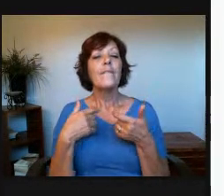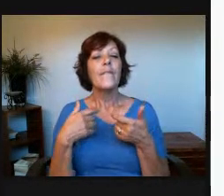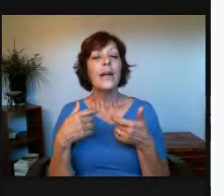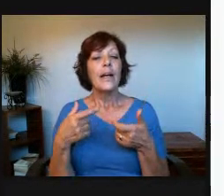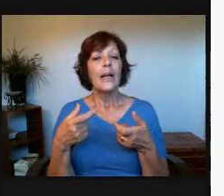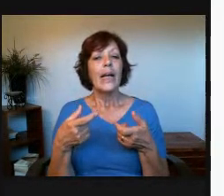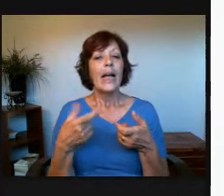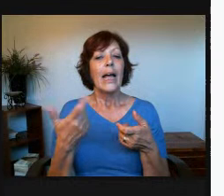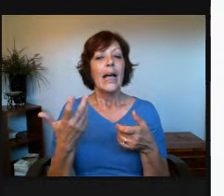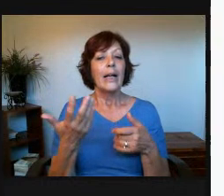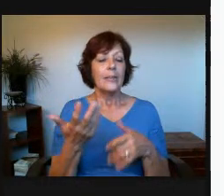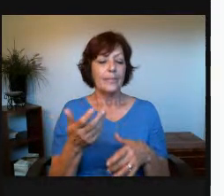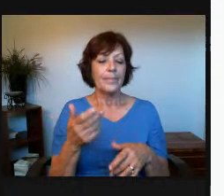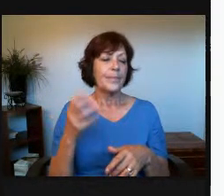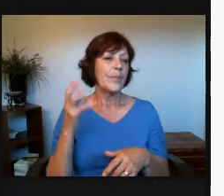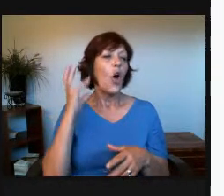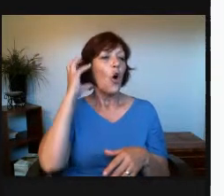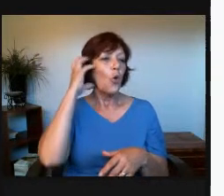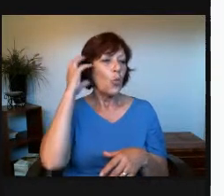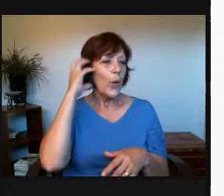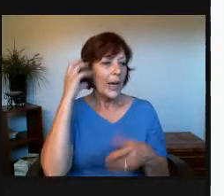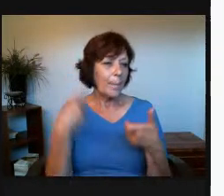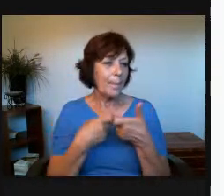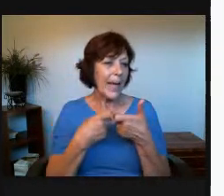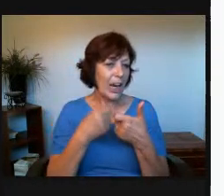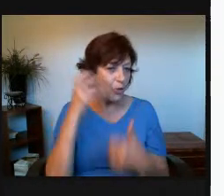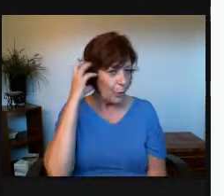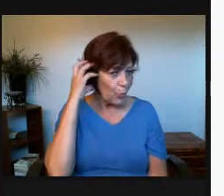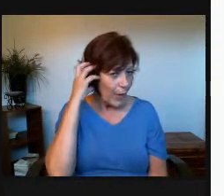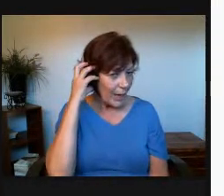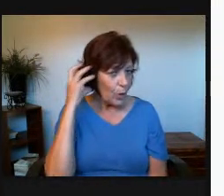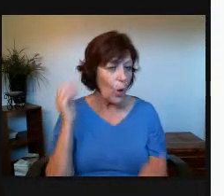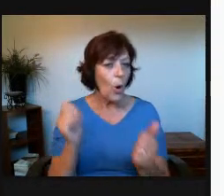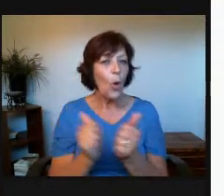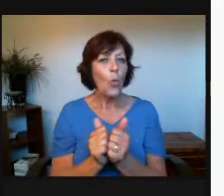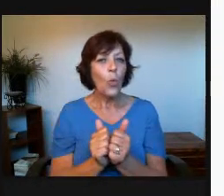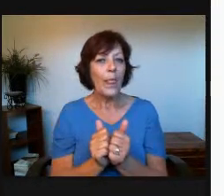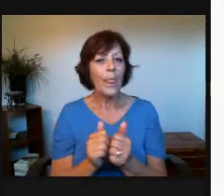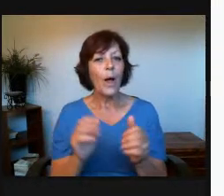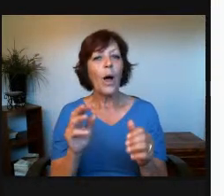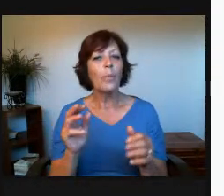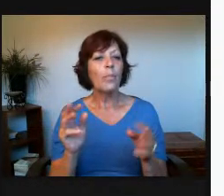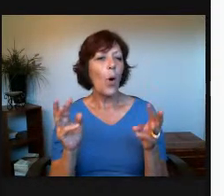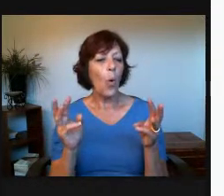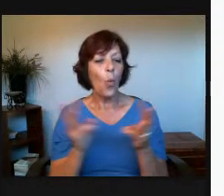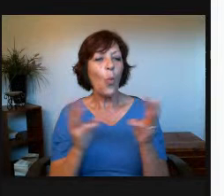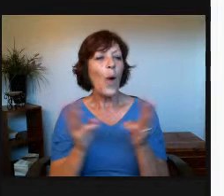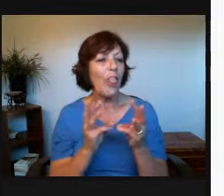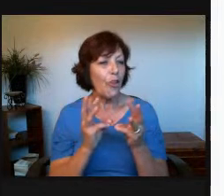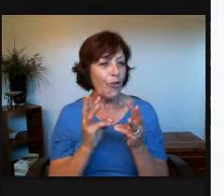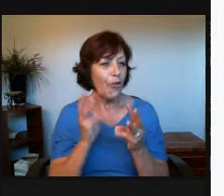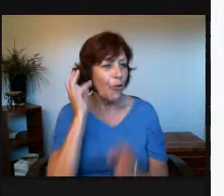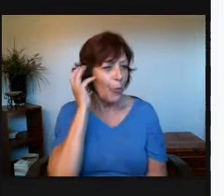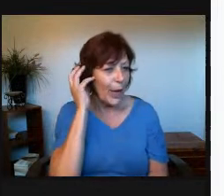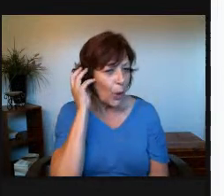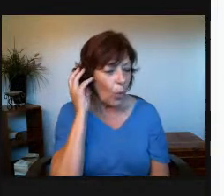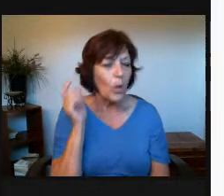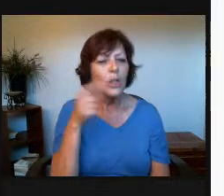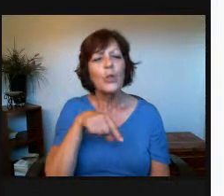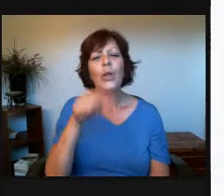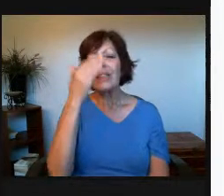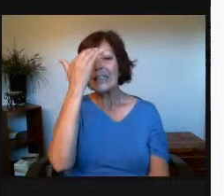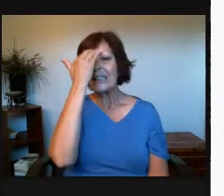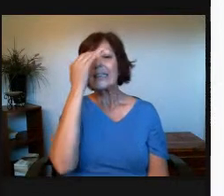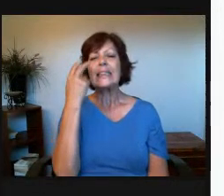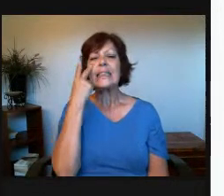operated or a hand crank radio, particularly with a weather band. And a weather radio, I know that you've all seen